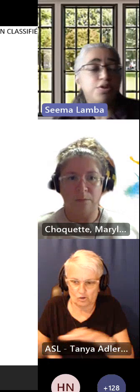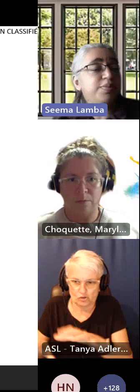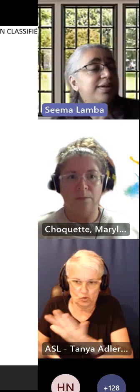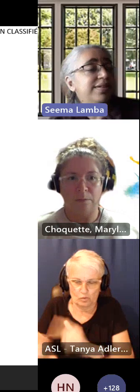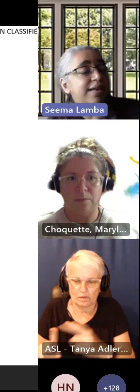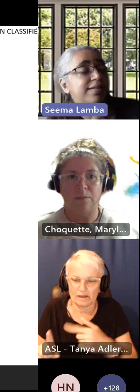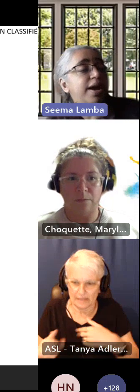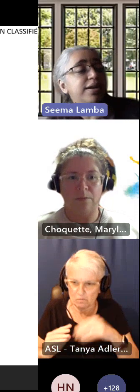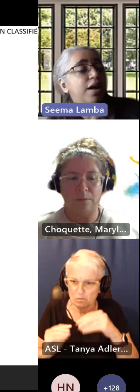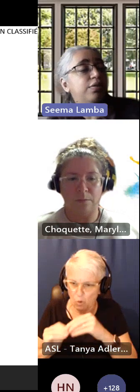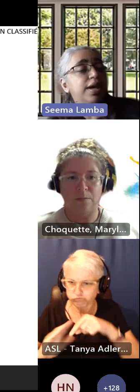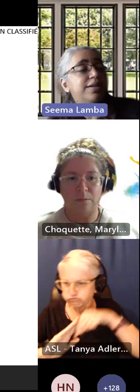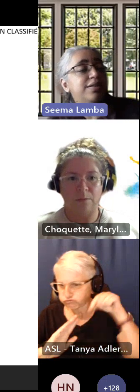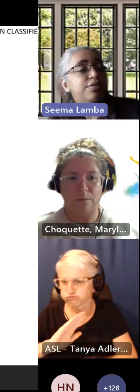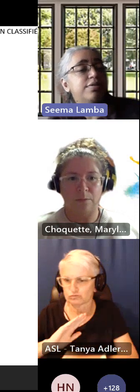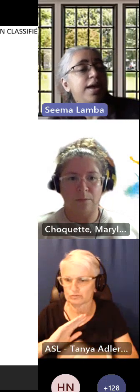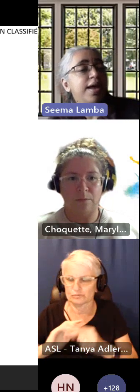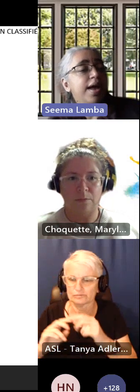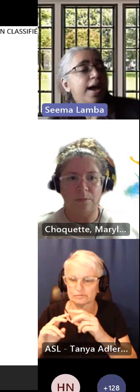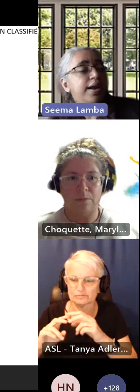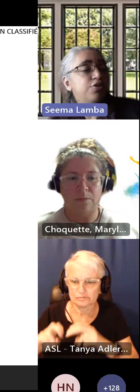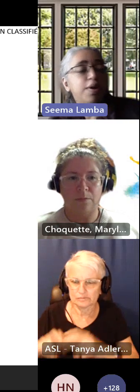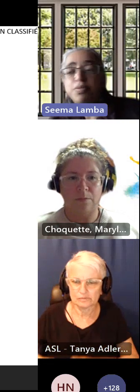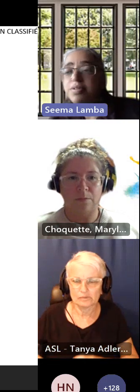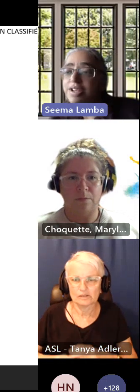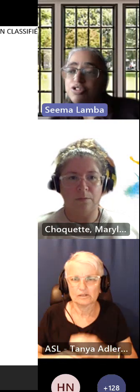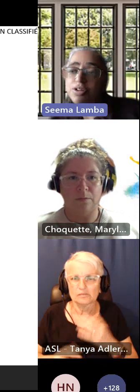down further because yes, it might not look like there's